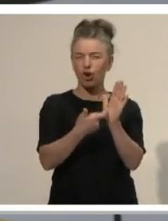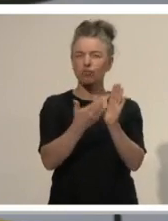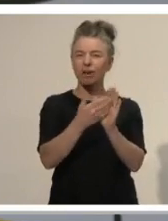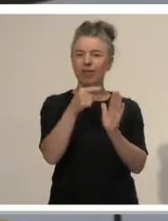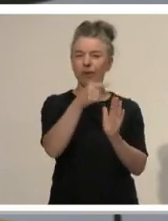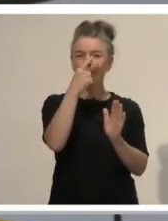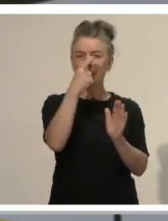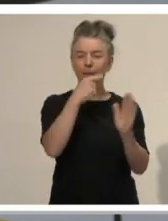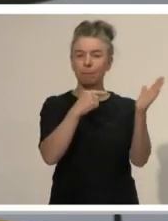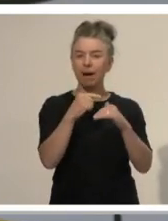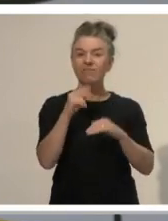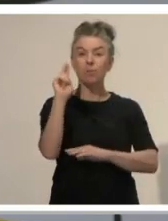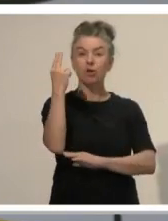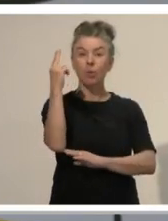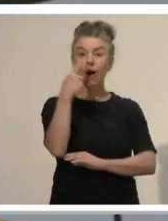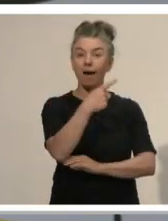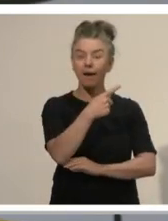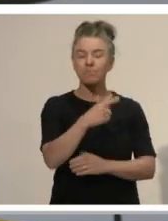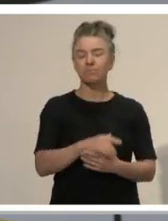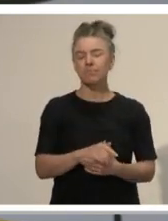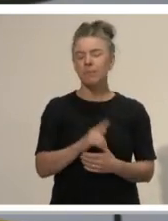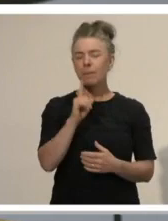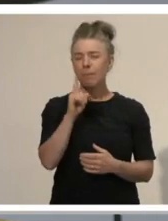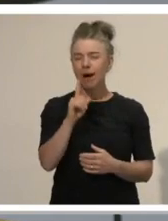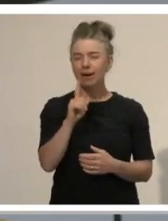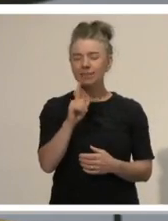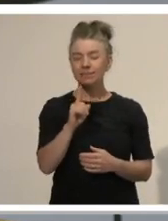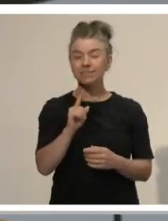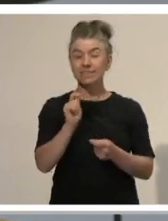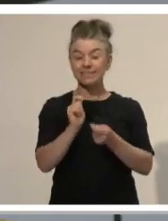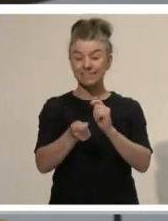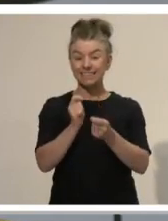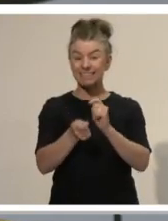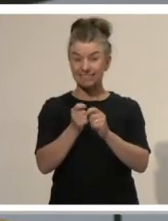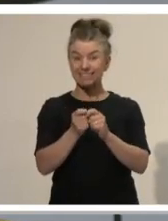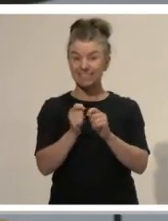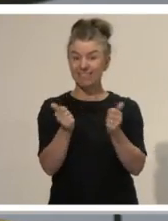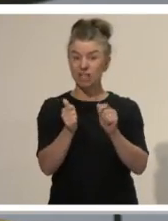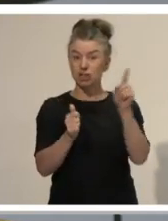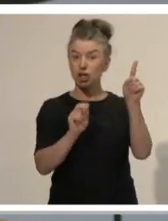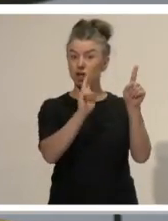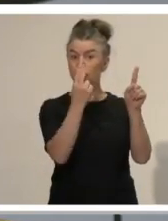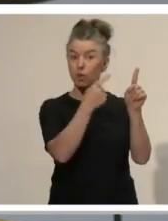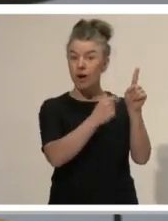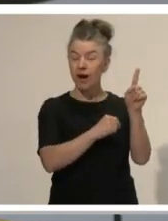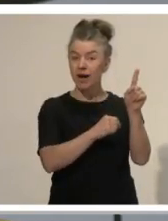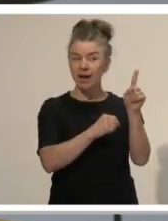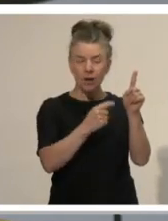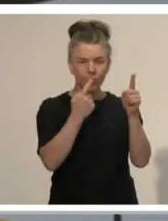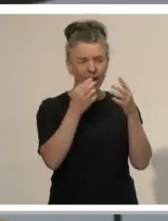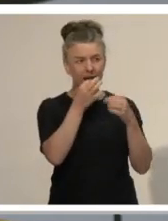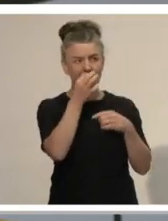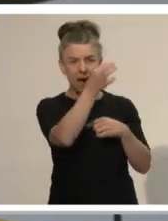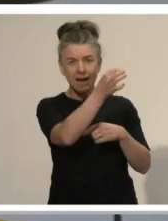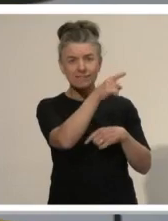Uruguay. However, we understand that their original testing was done in Uruguay, and we are checking with the authorities there as to whether they